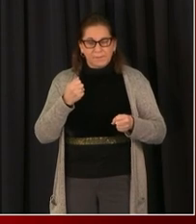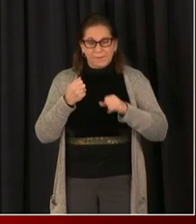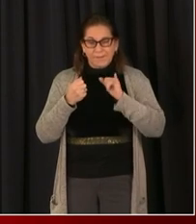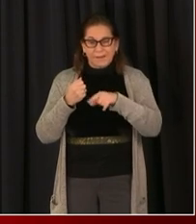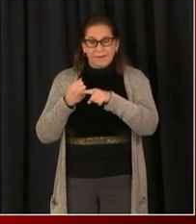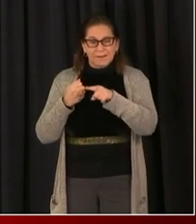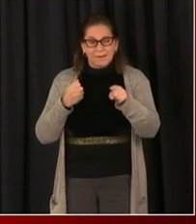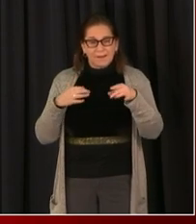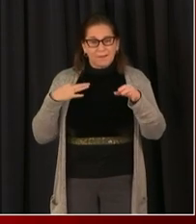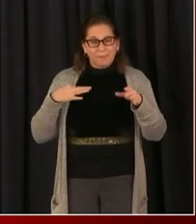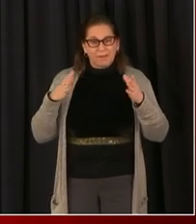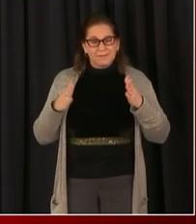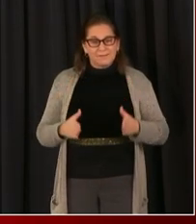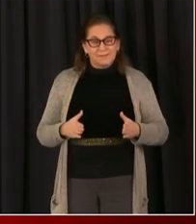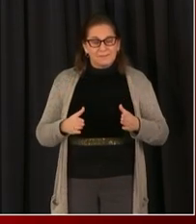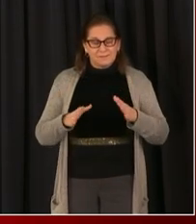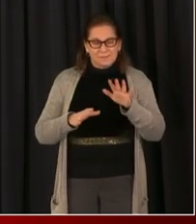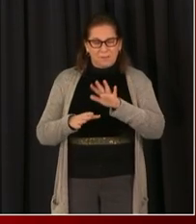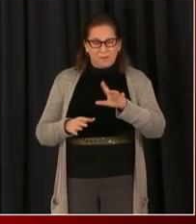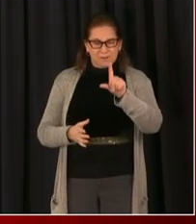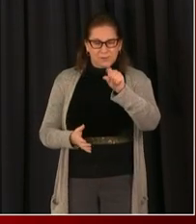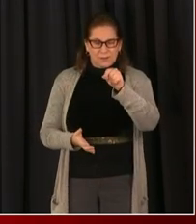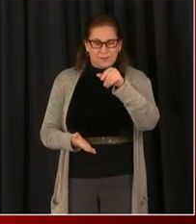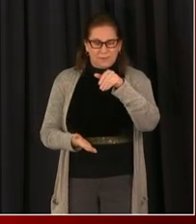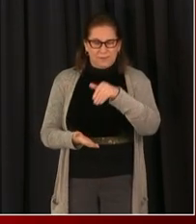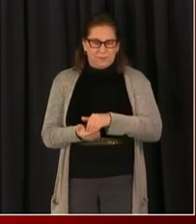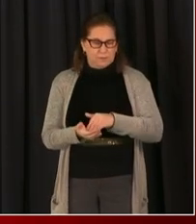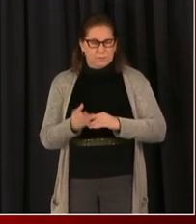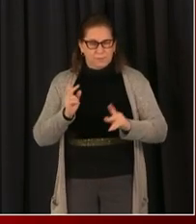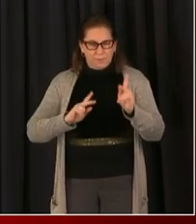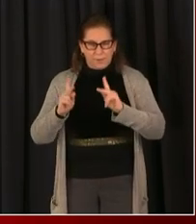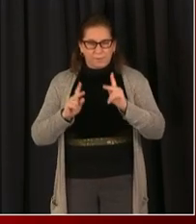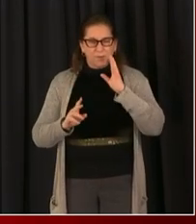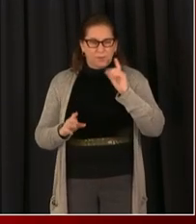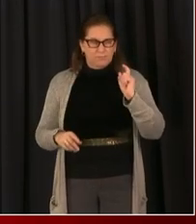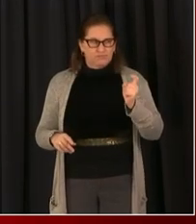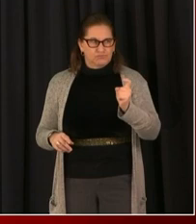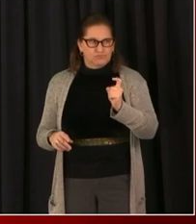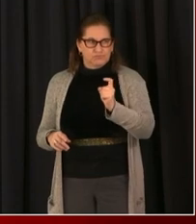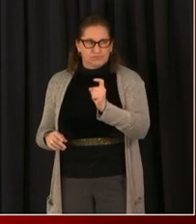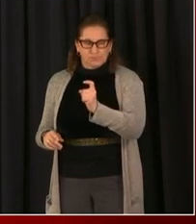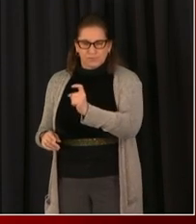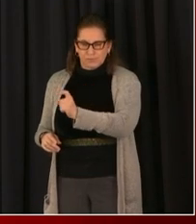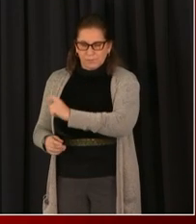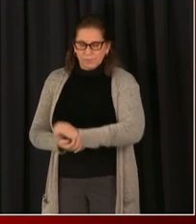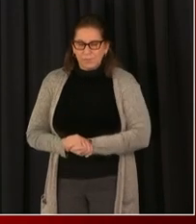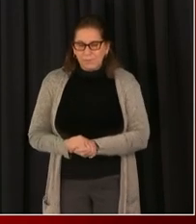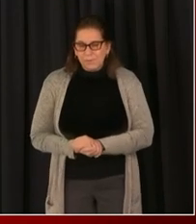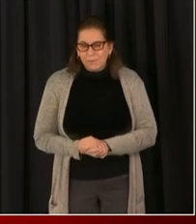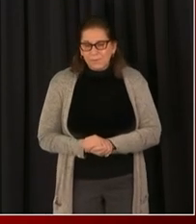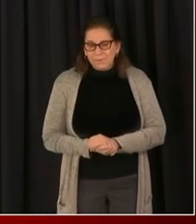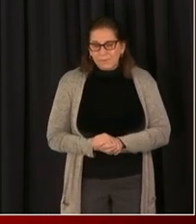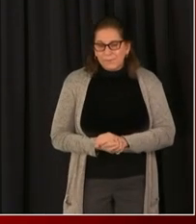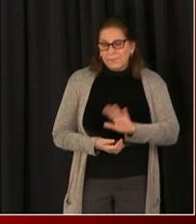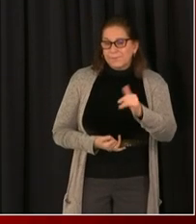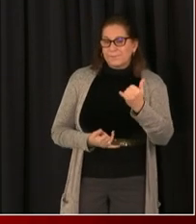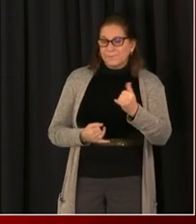with these payments. Finally, I want to draw everyone's